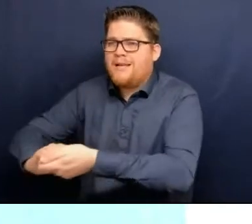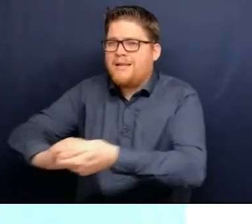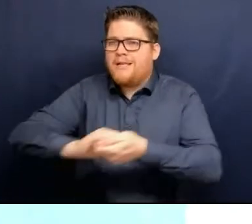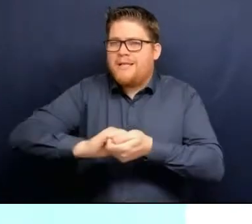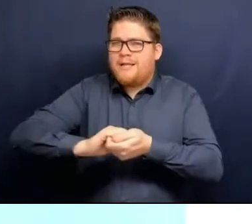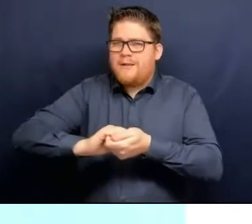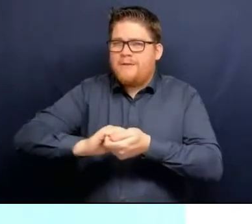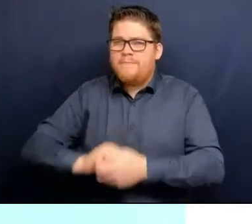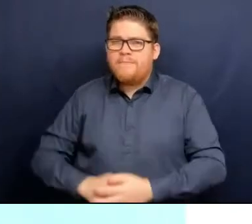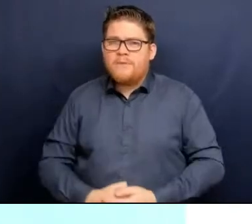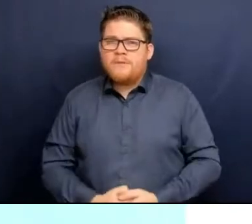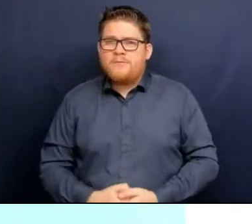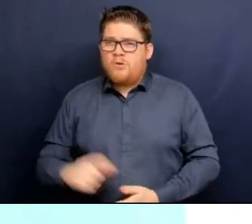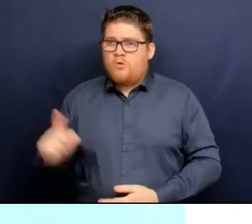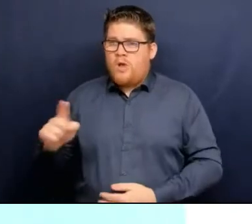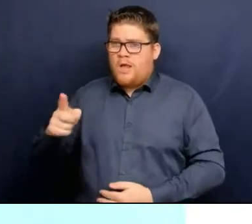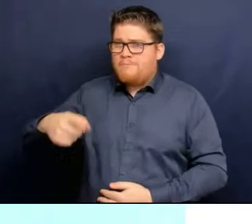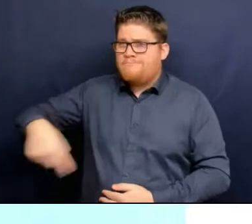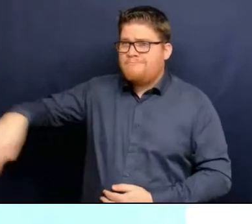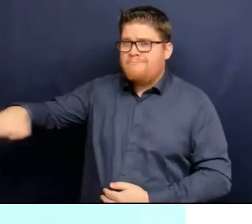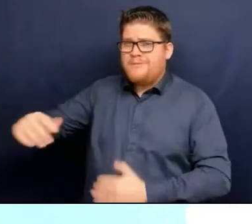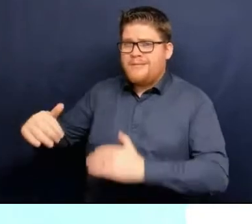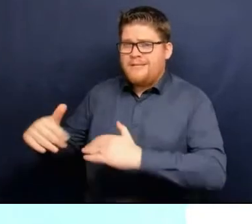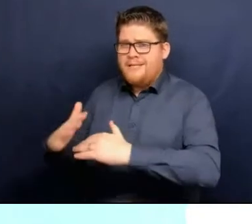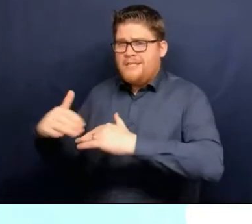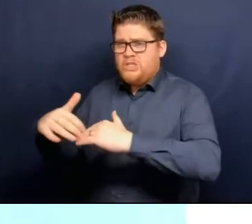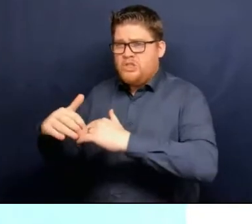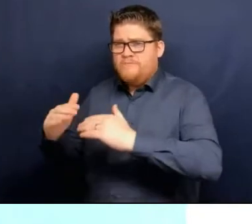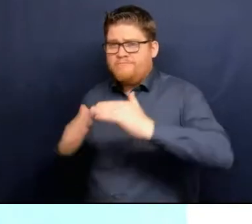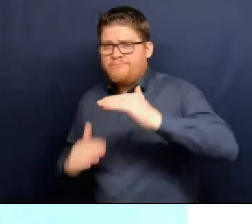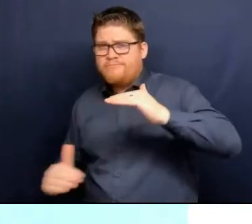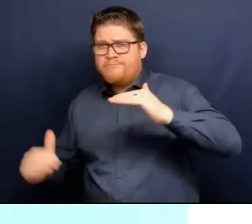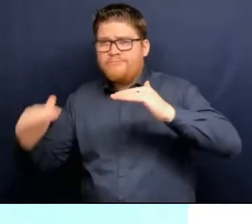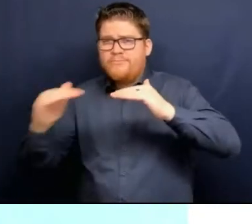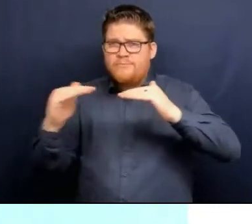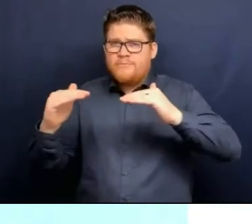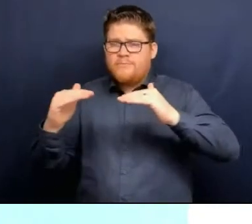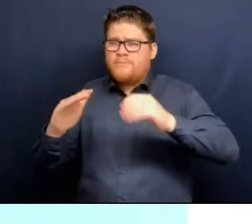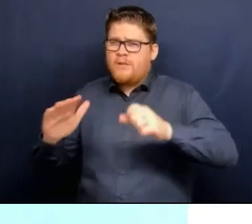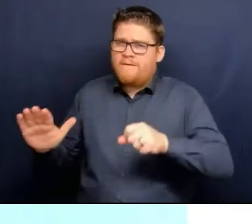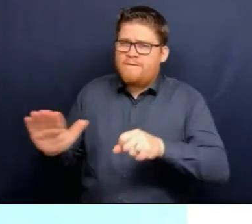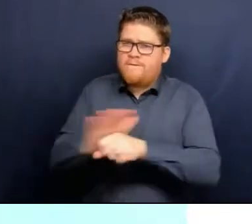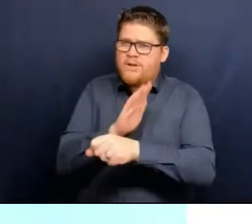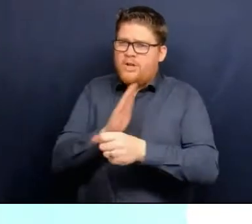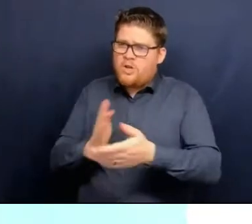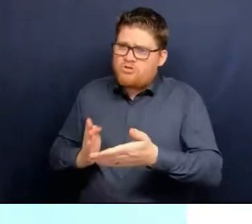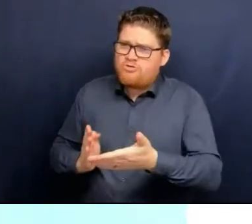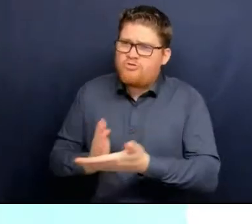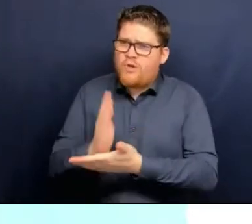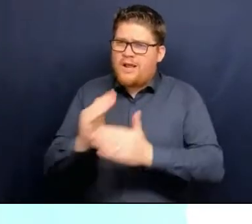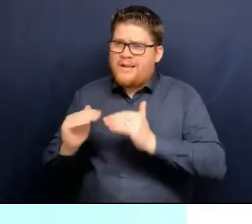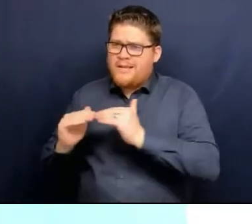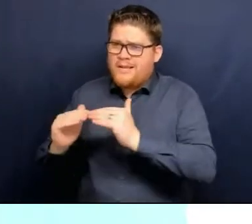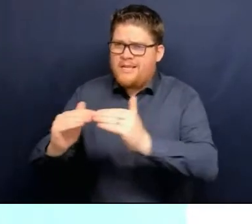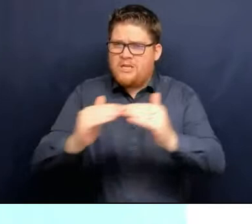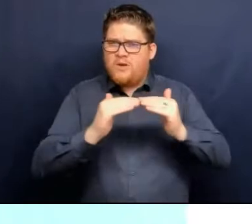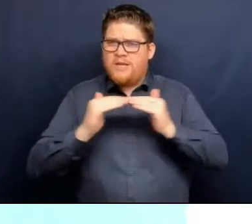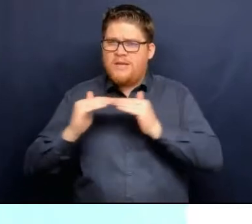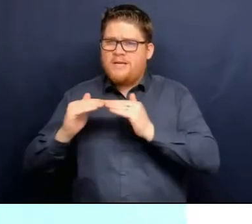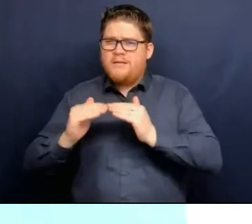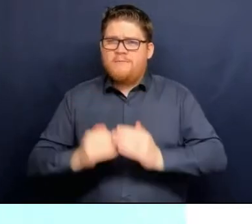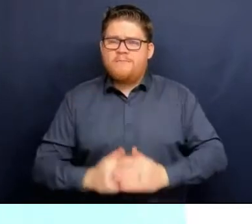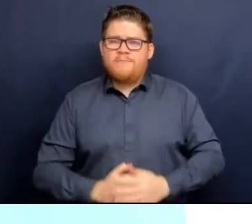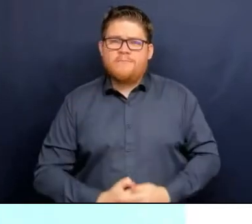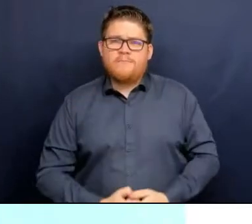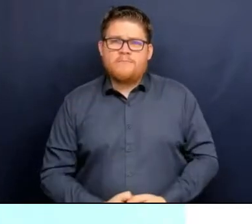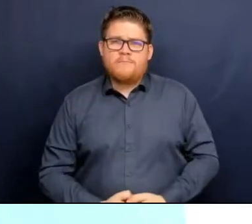respected, upheld, and implemented. Because we believe that in doing so, in